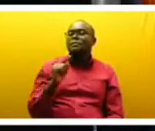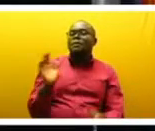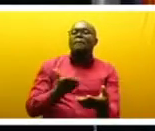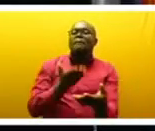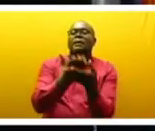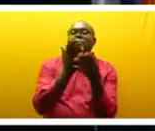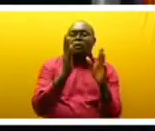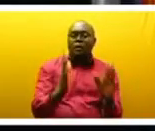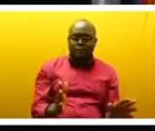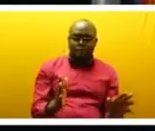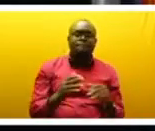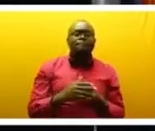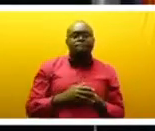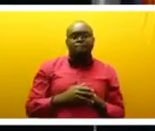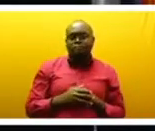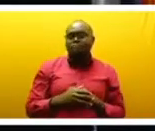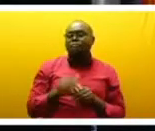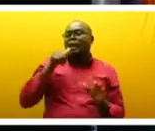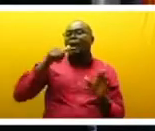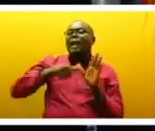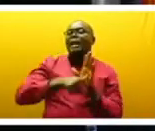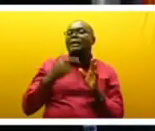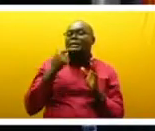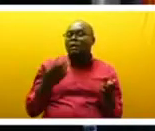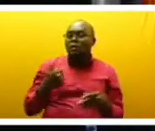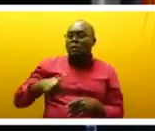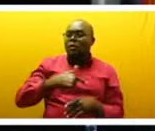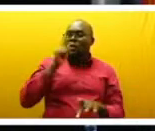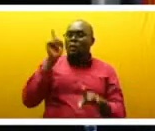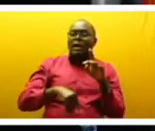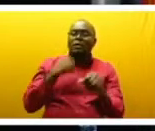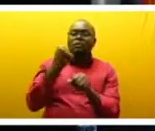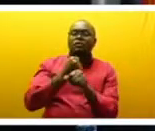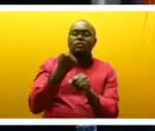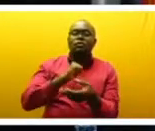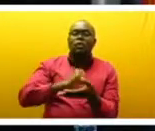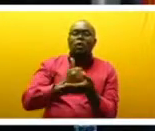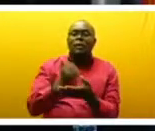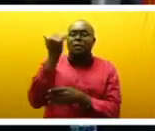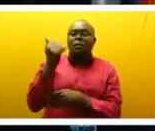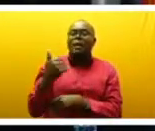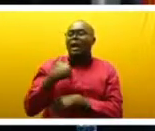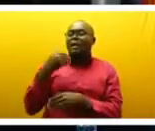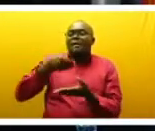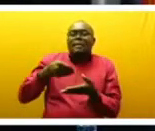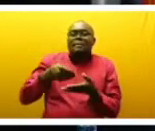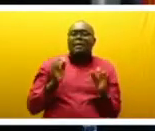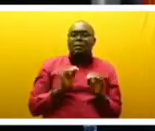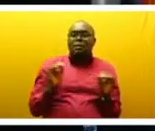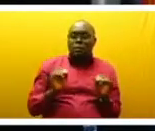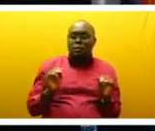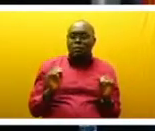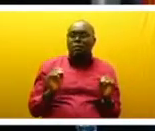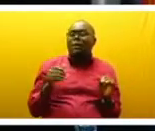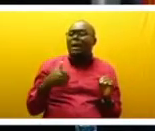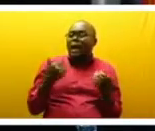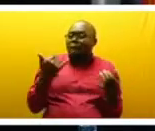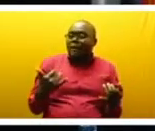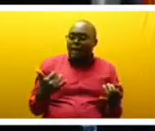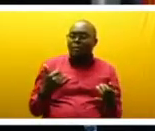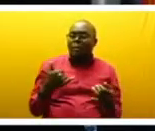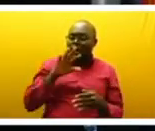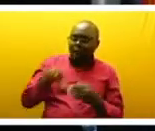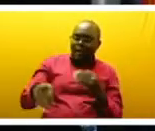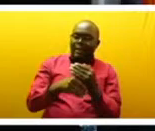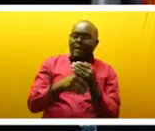petitioners party a letter where he says we could not do the audit because we did not have money. He has now annexed,